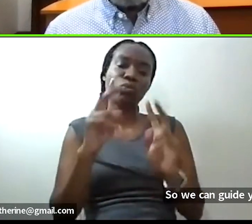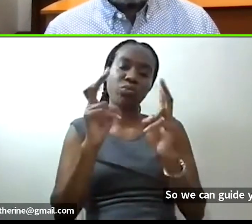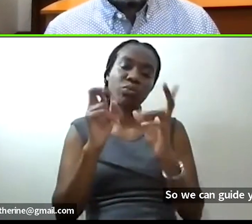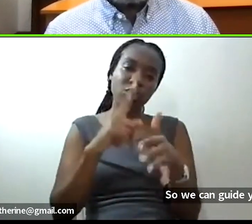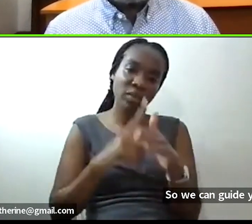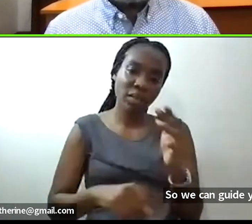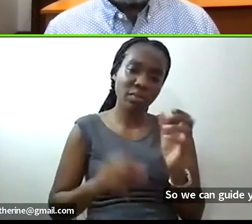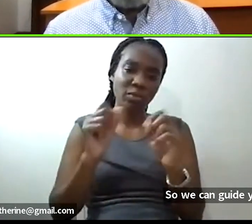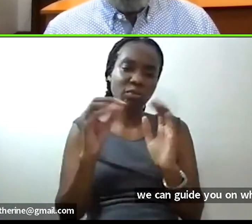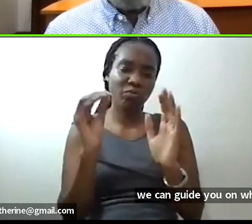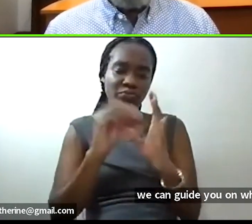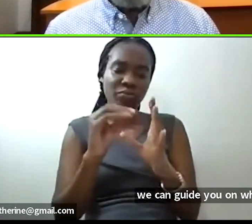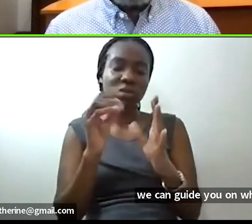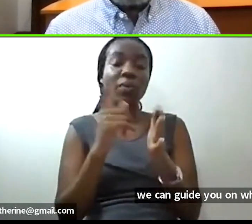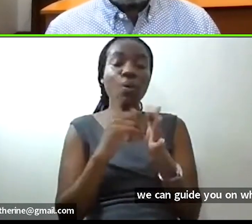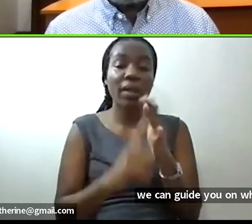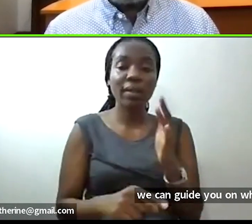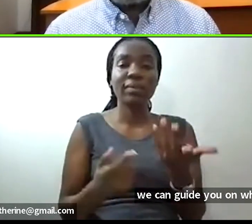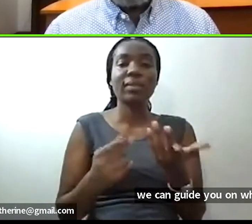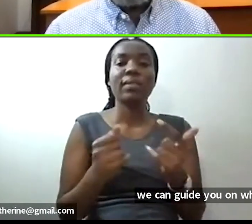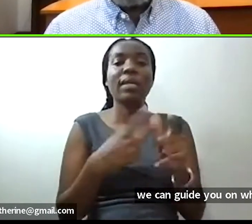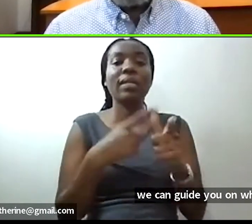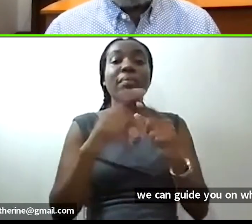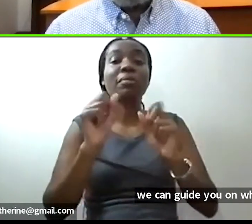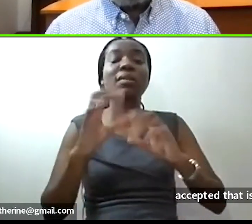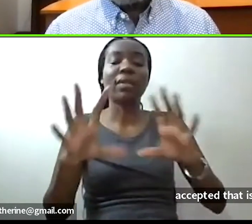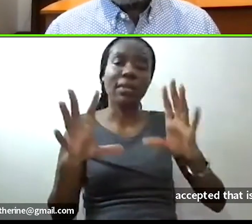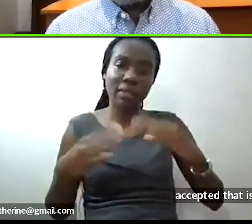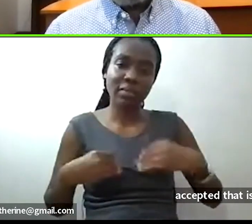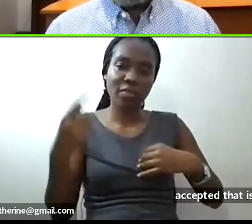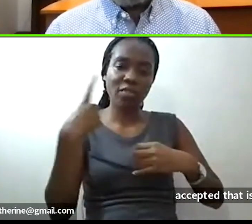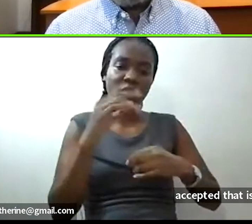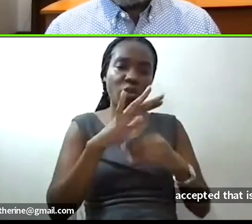accepted, that is what you'll be earning for the period of the bond.